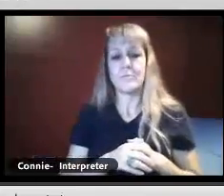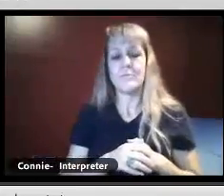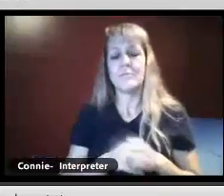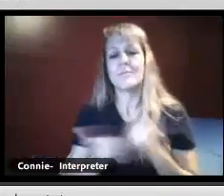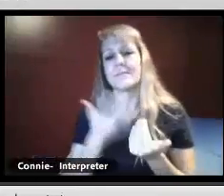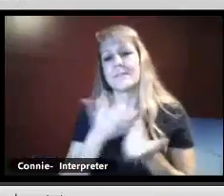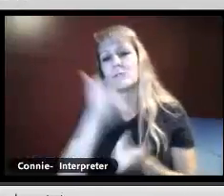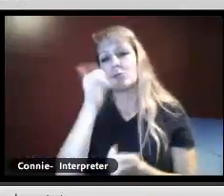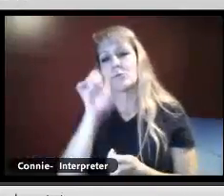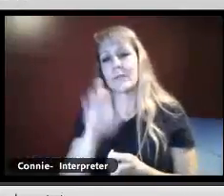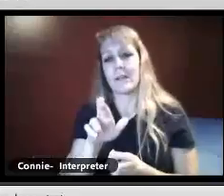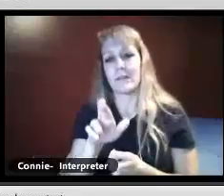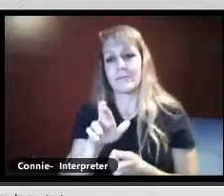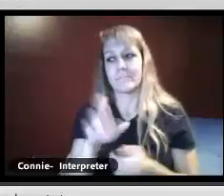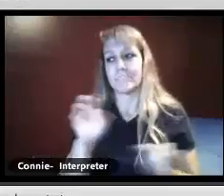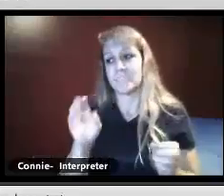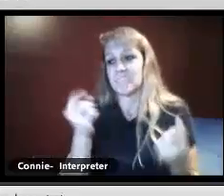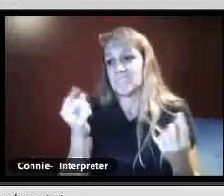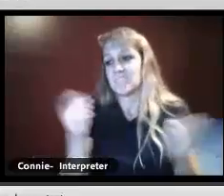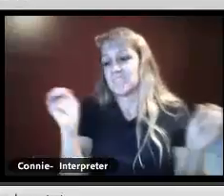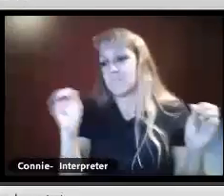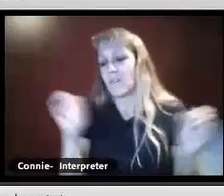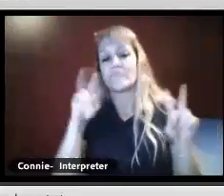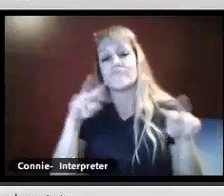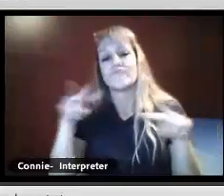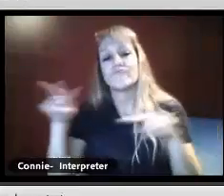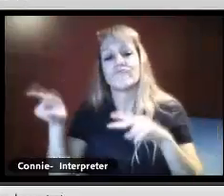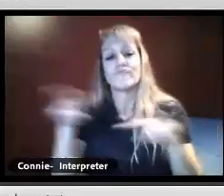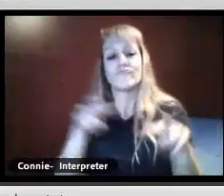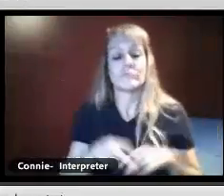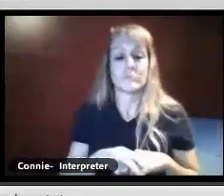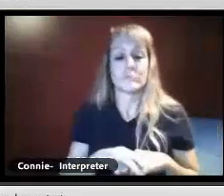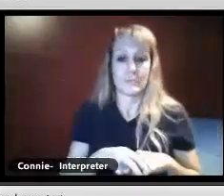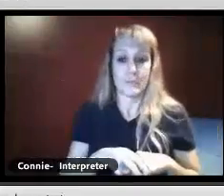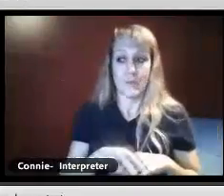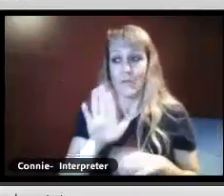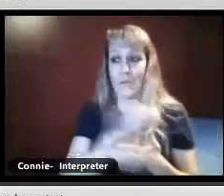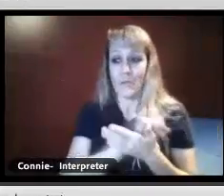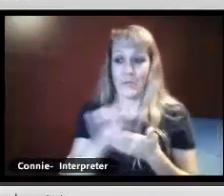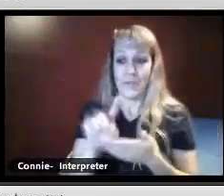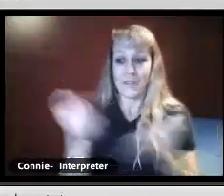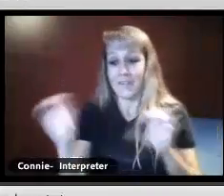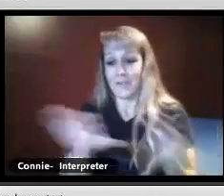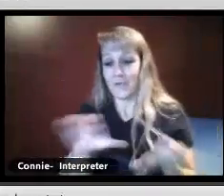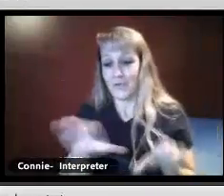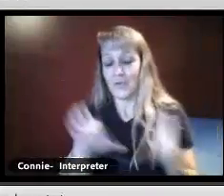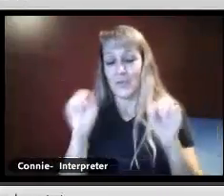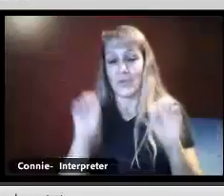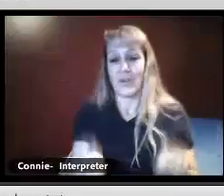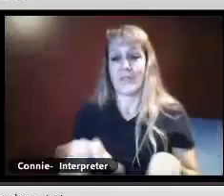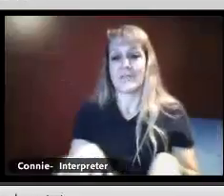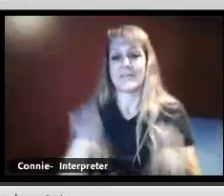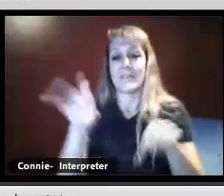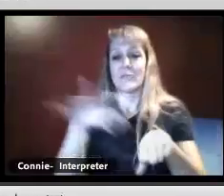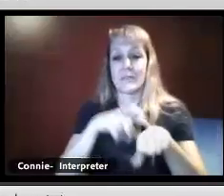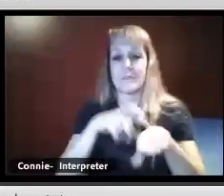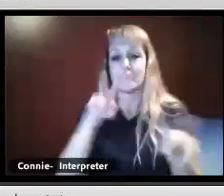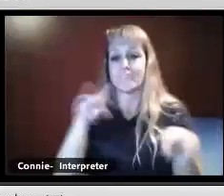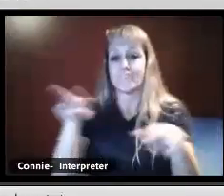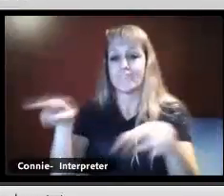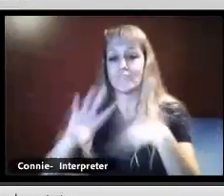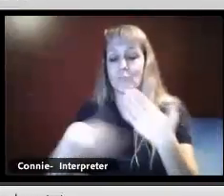you if you had absolutely nothing else to do. If you had nothing else to do the rest of the week, you could just spend your time exploring these sites, but that's why you'll